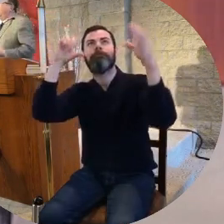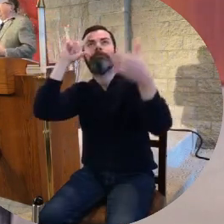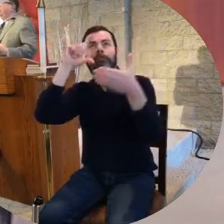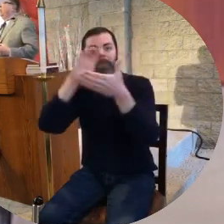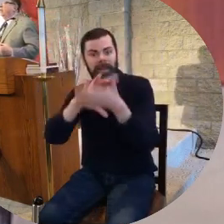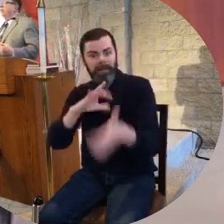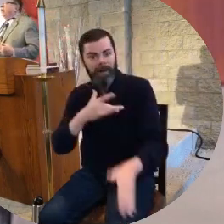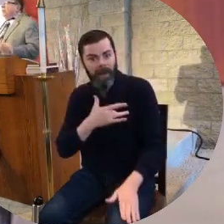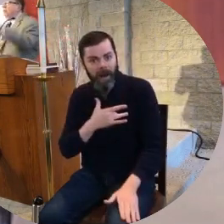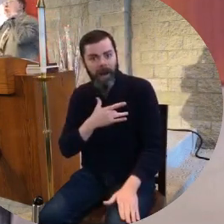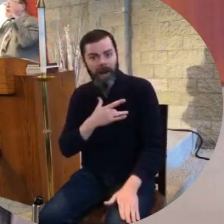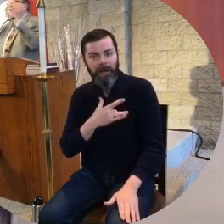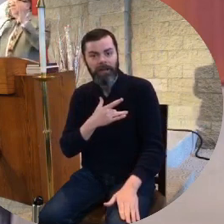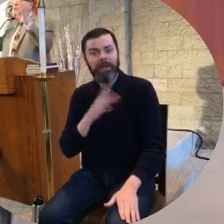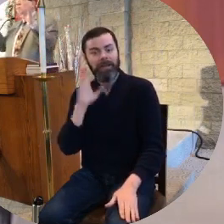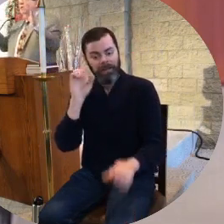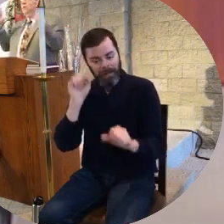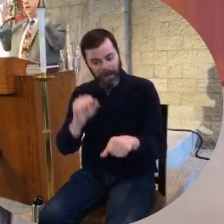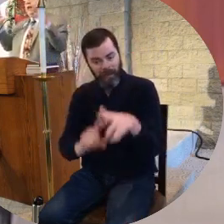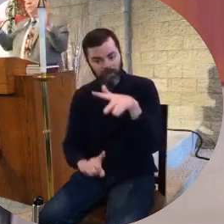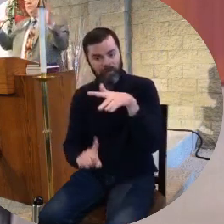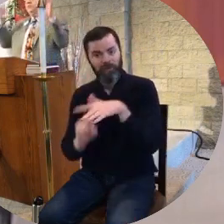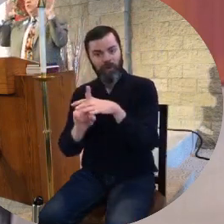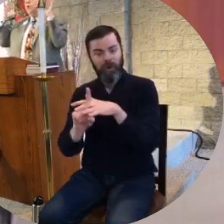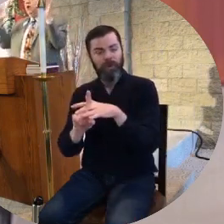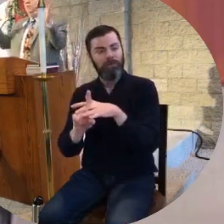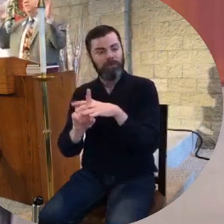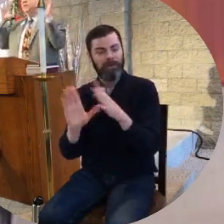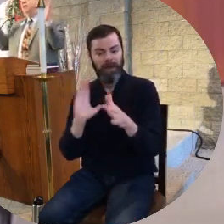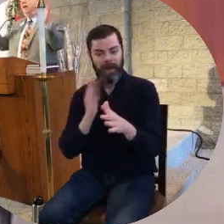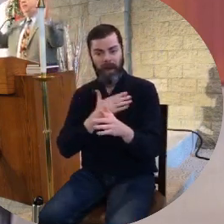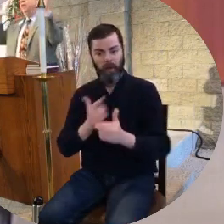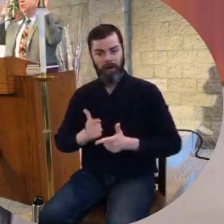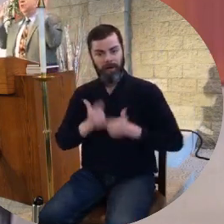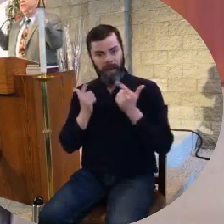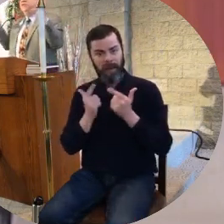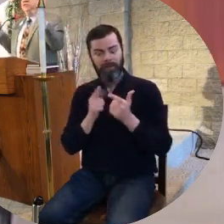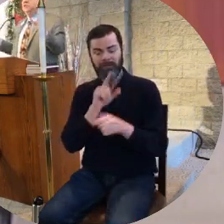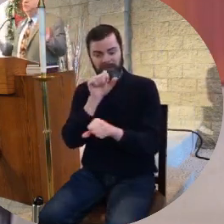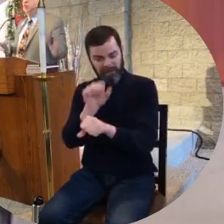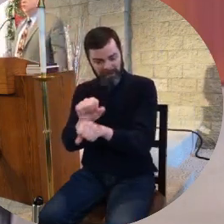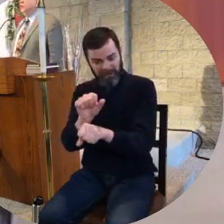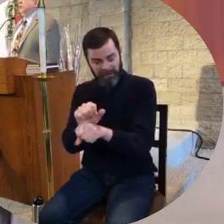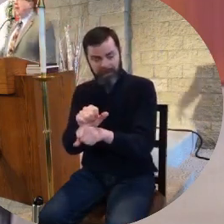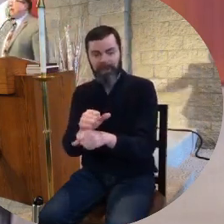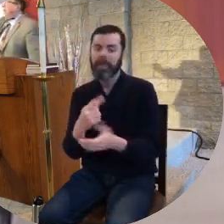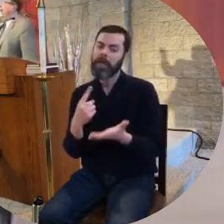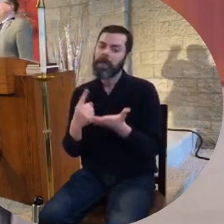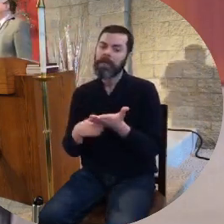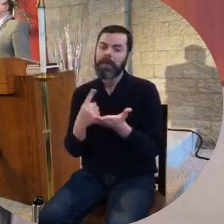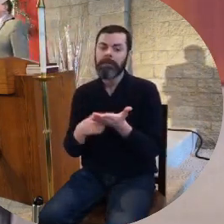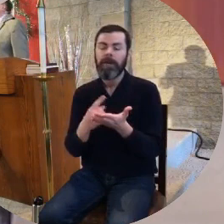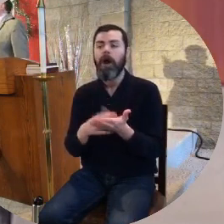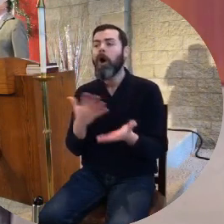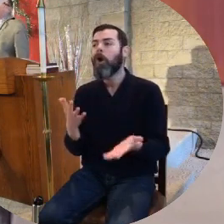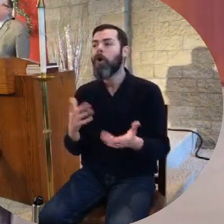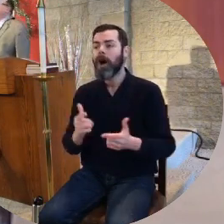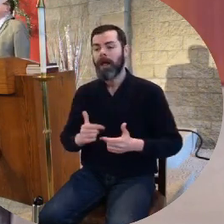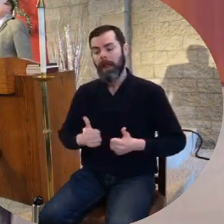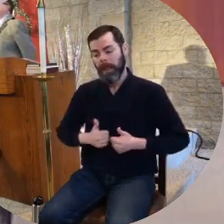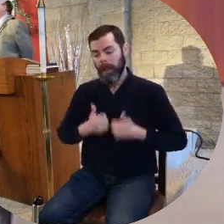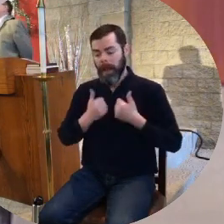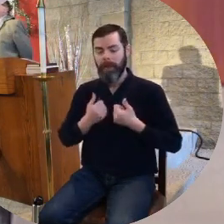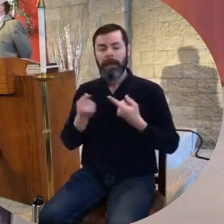our life. But first and foremost, what happens is so often in our life, we just want to life happen to me.